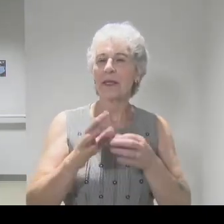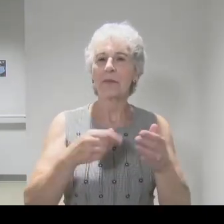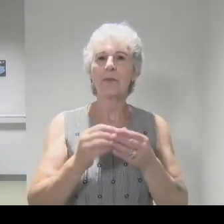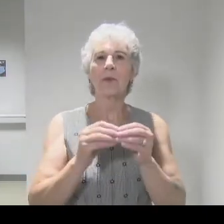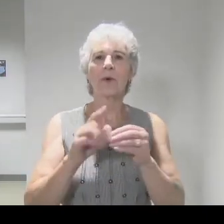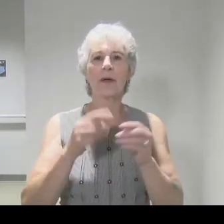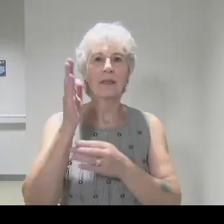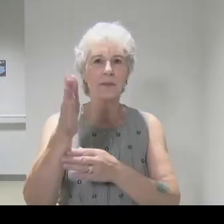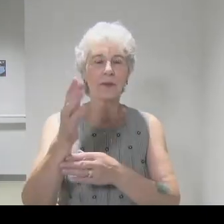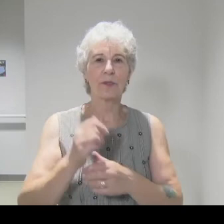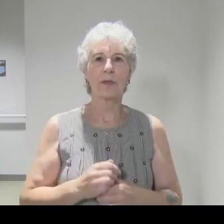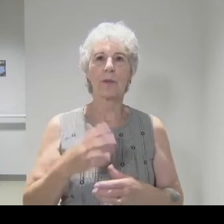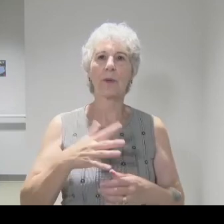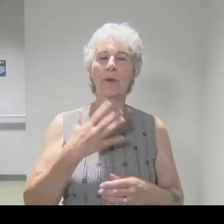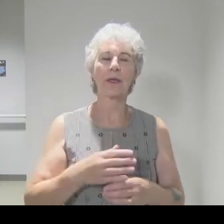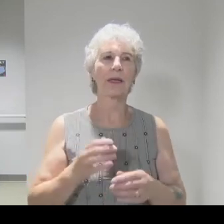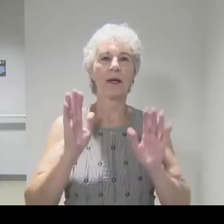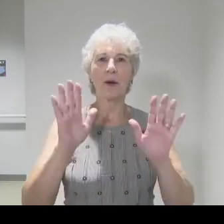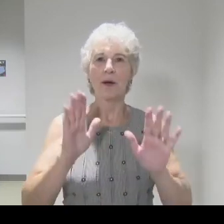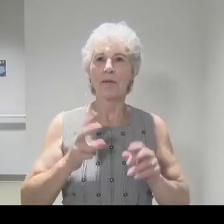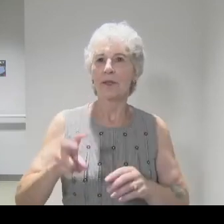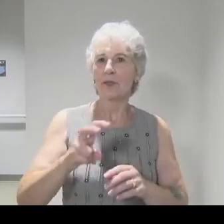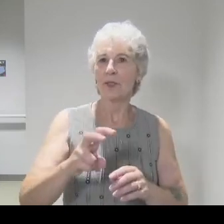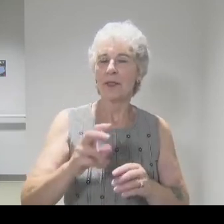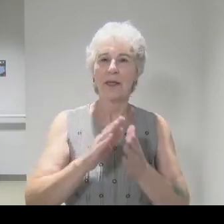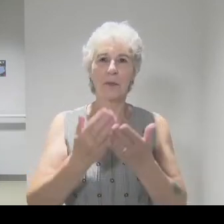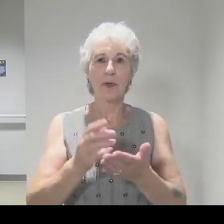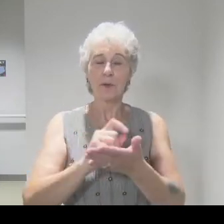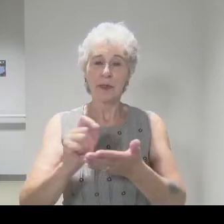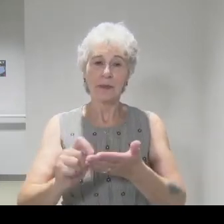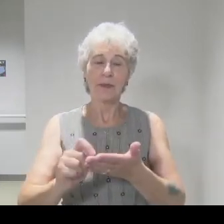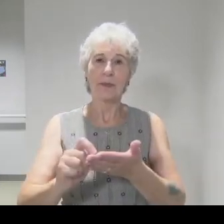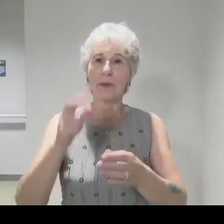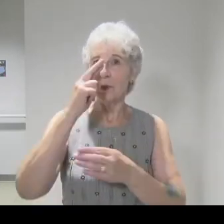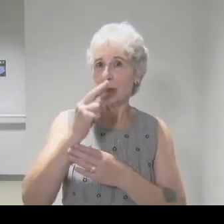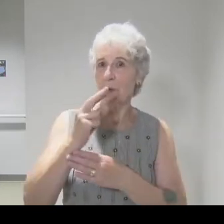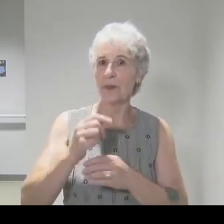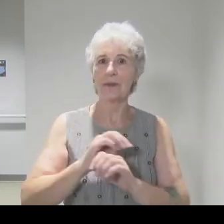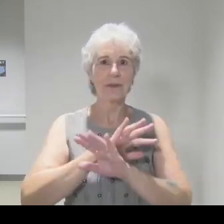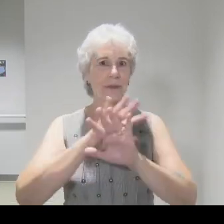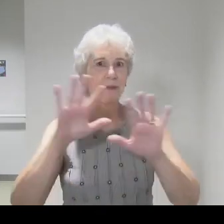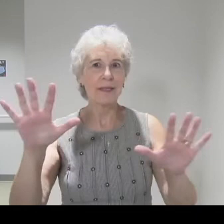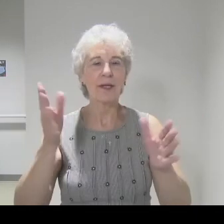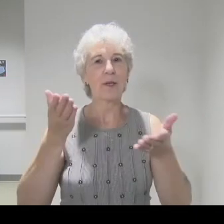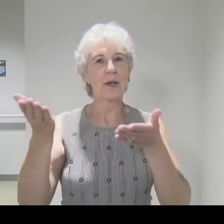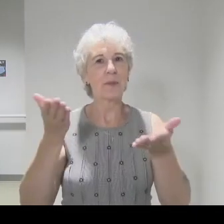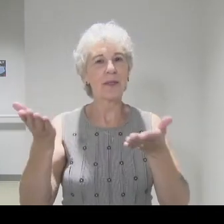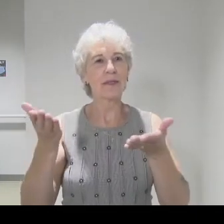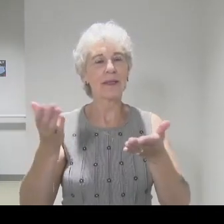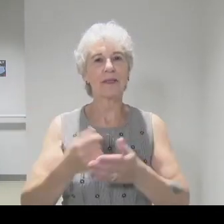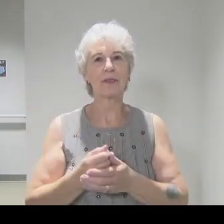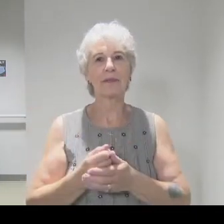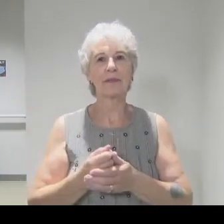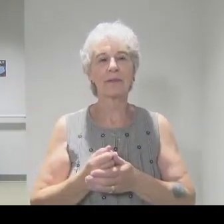journey we're about ready to take. The book written to the Romans by the Apostle Paul is the clearest presentation of the gospel of God's righteousness